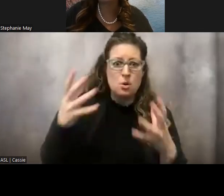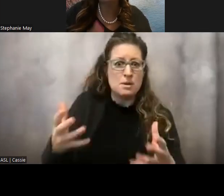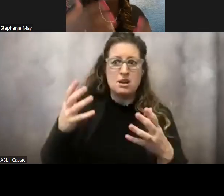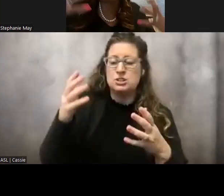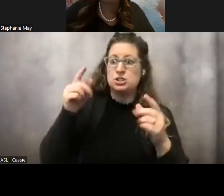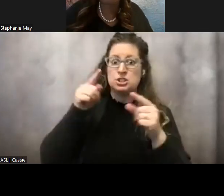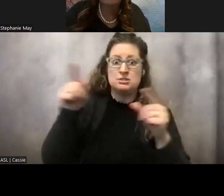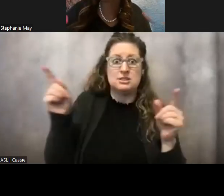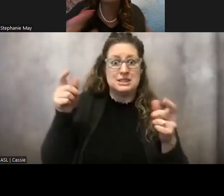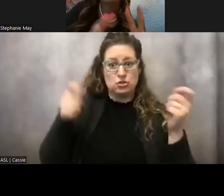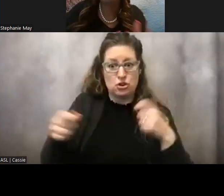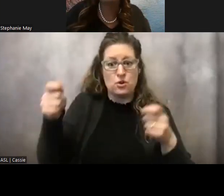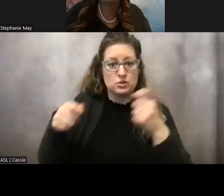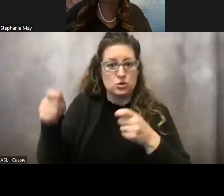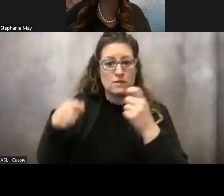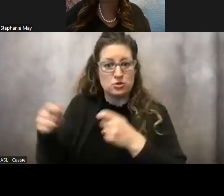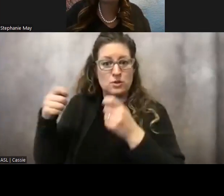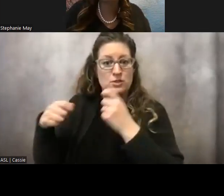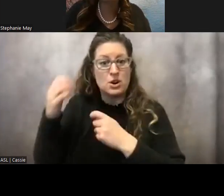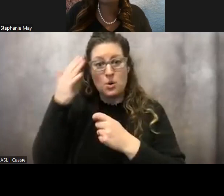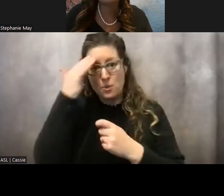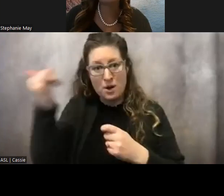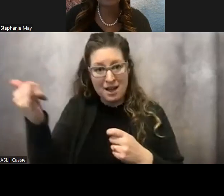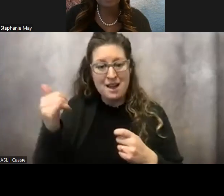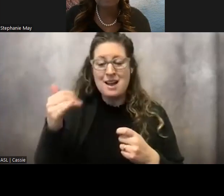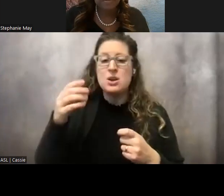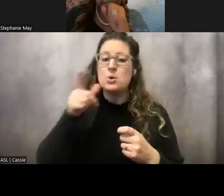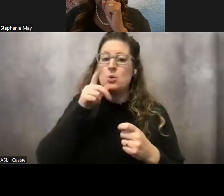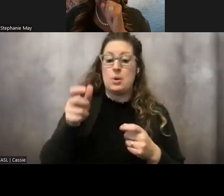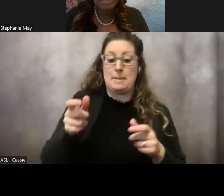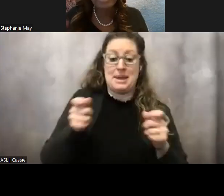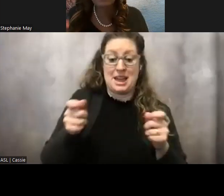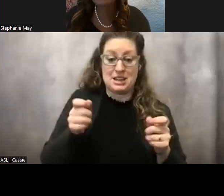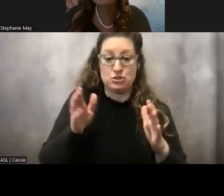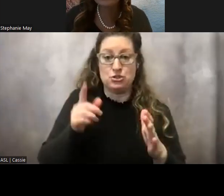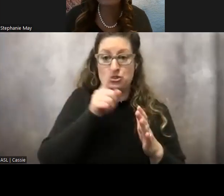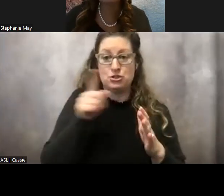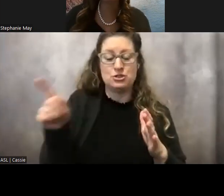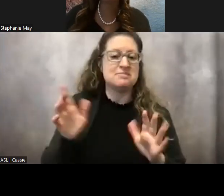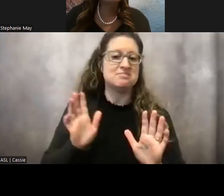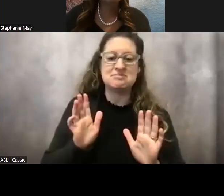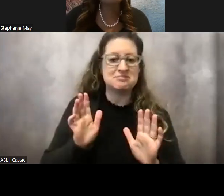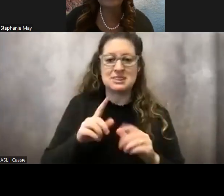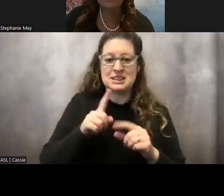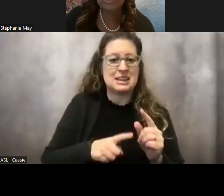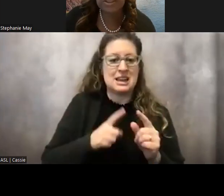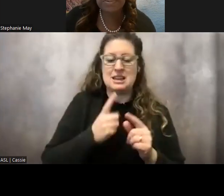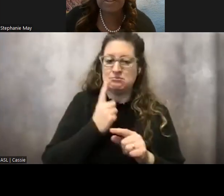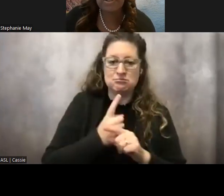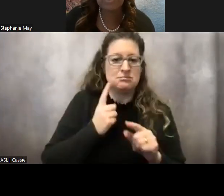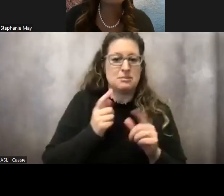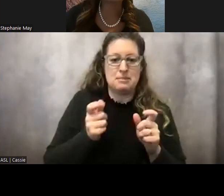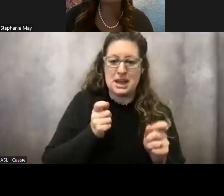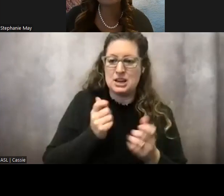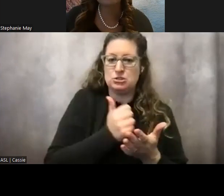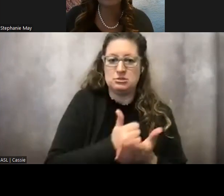do with the management of people and the management of emotions and the relationships